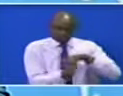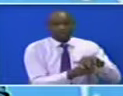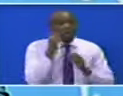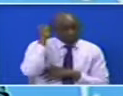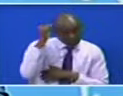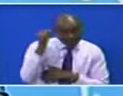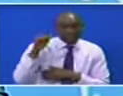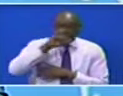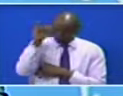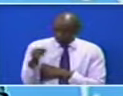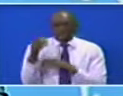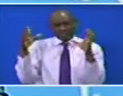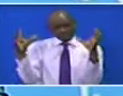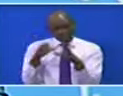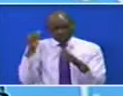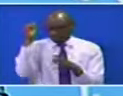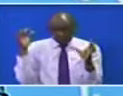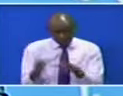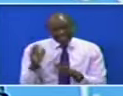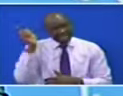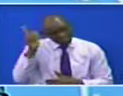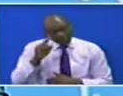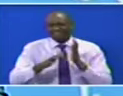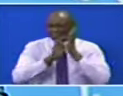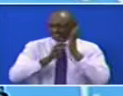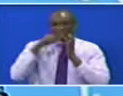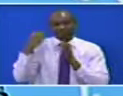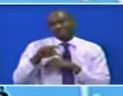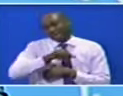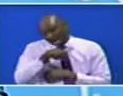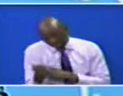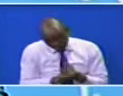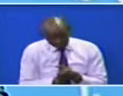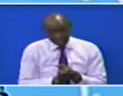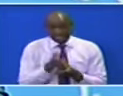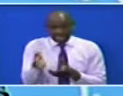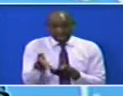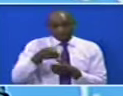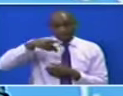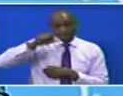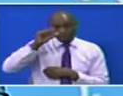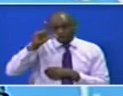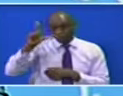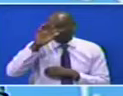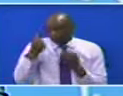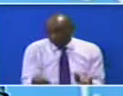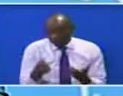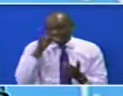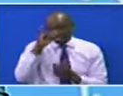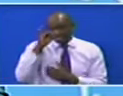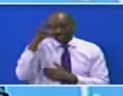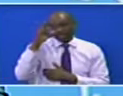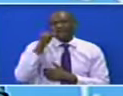Party is the most popular party in Nairobi, and this is according to a recent popularity poll conducted by Infotrack